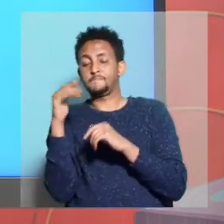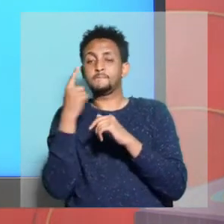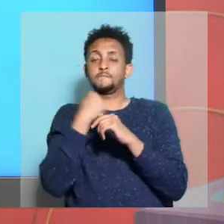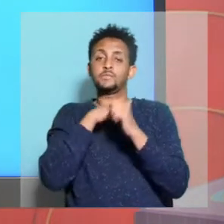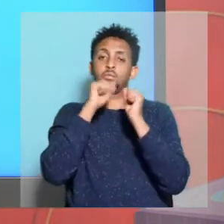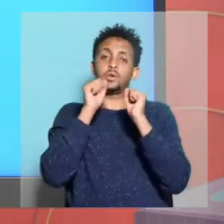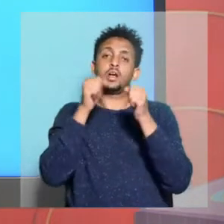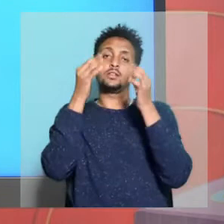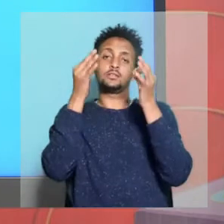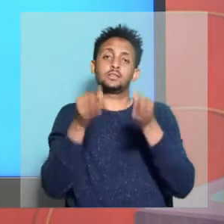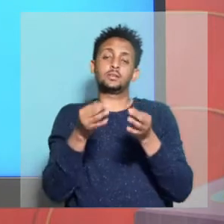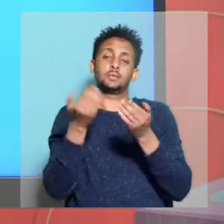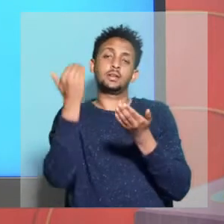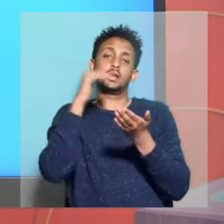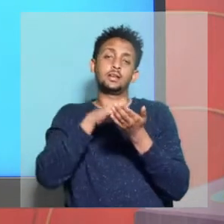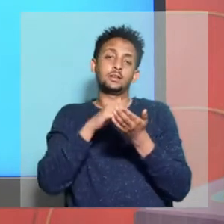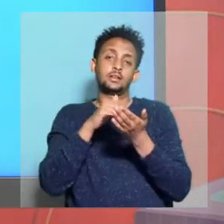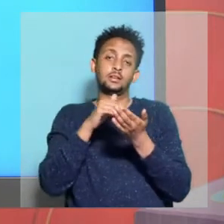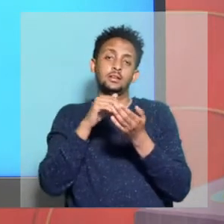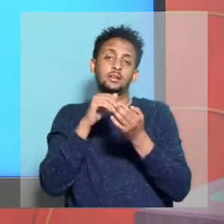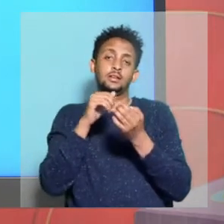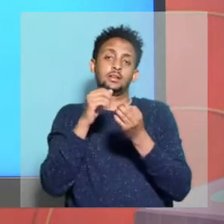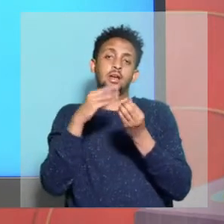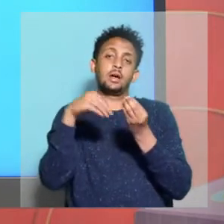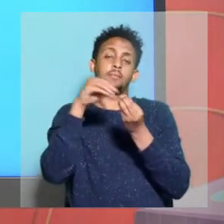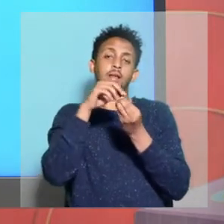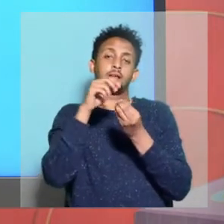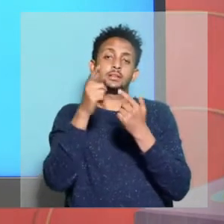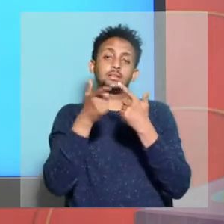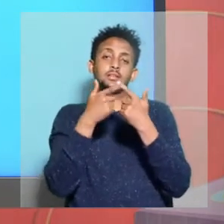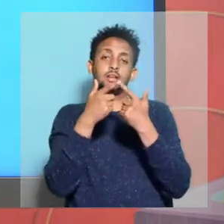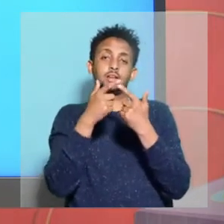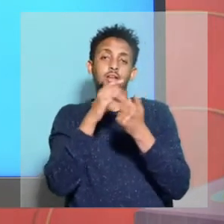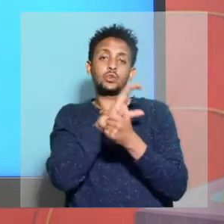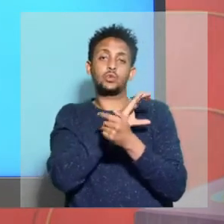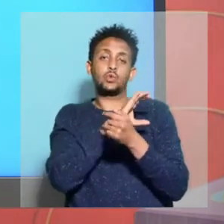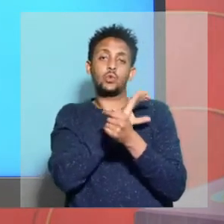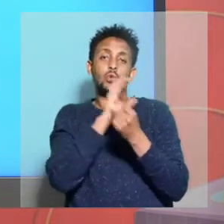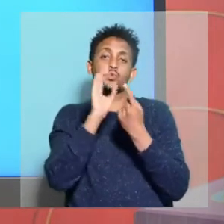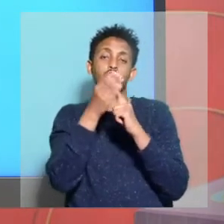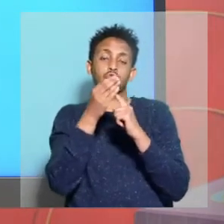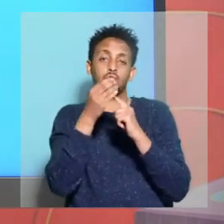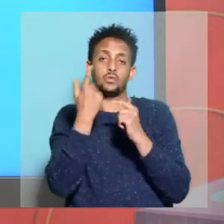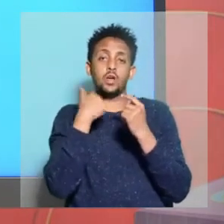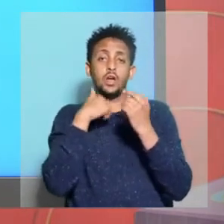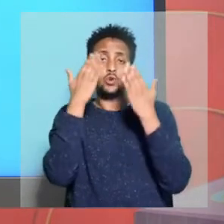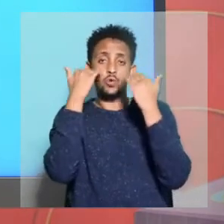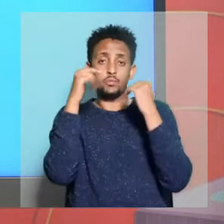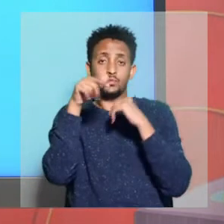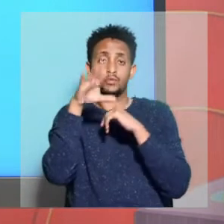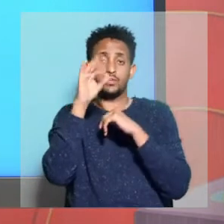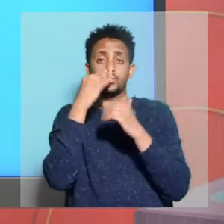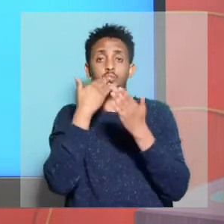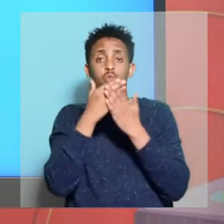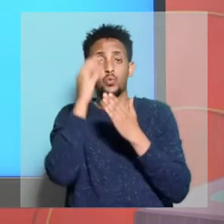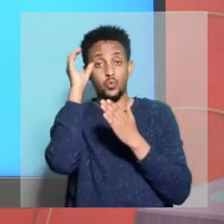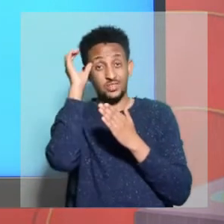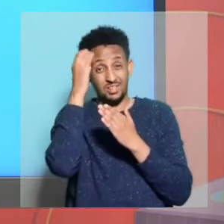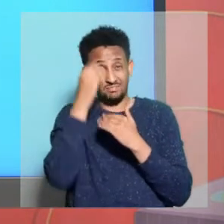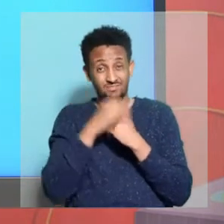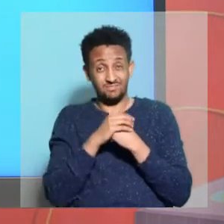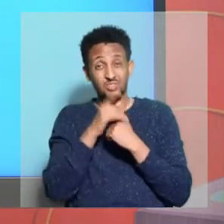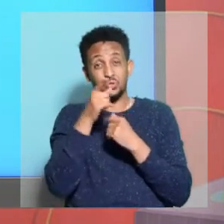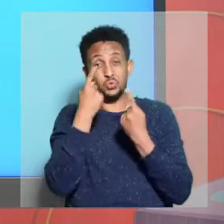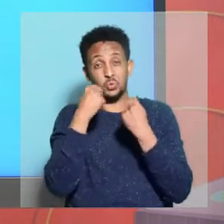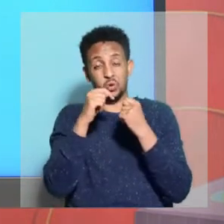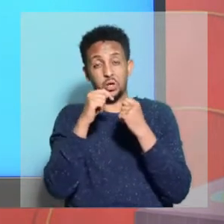you can determine, again, applying the second conditions of equilibrium. I hope you have found good concepts.